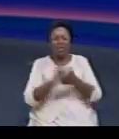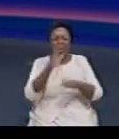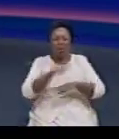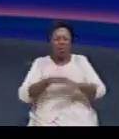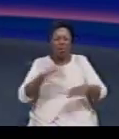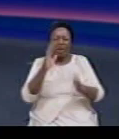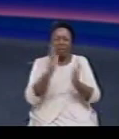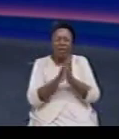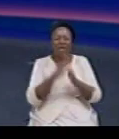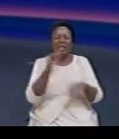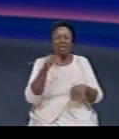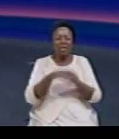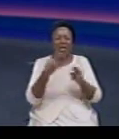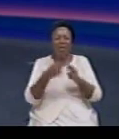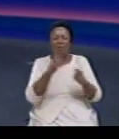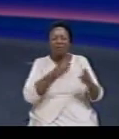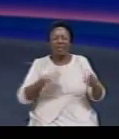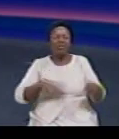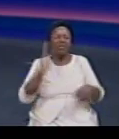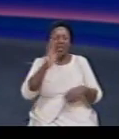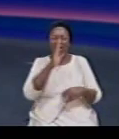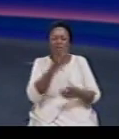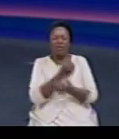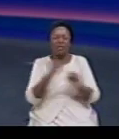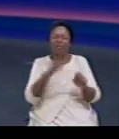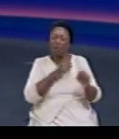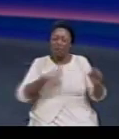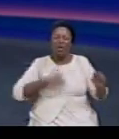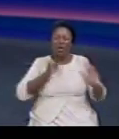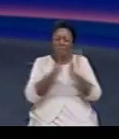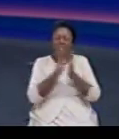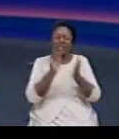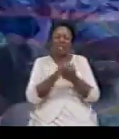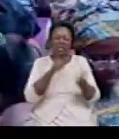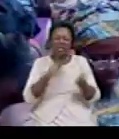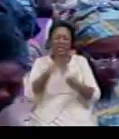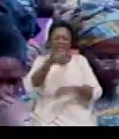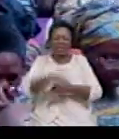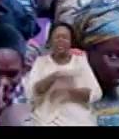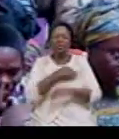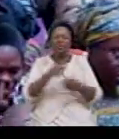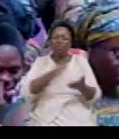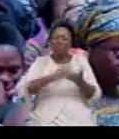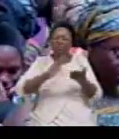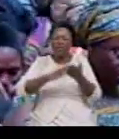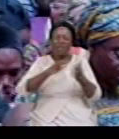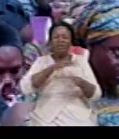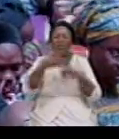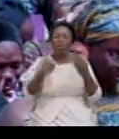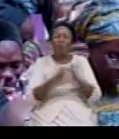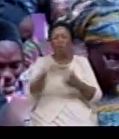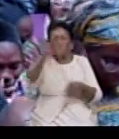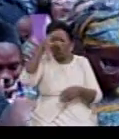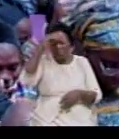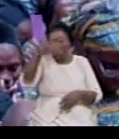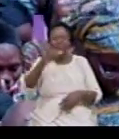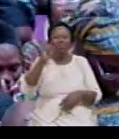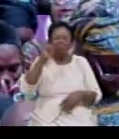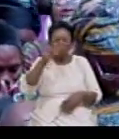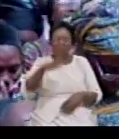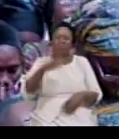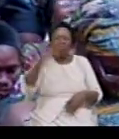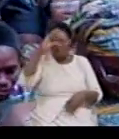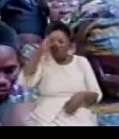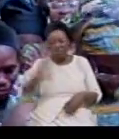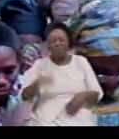will fulfill it for every life, for every boy, every girl, every man, every woman, everyone, everywhere. Grant